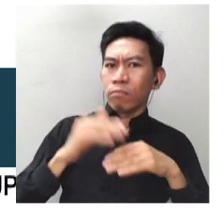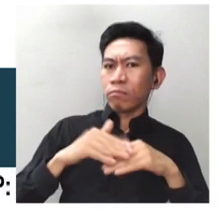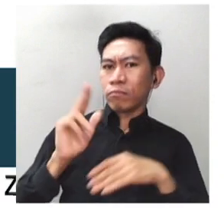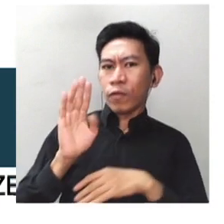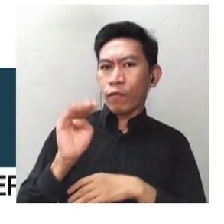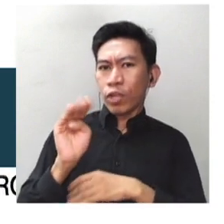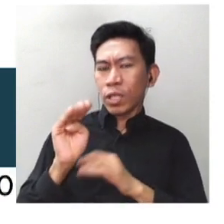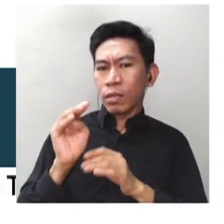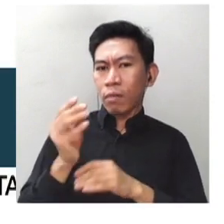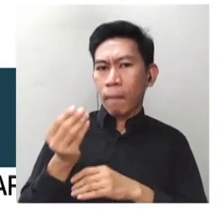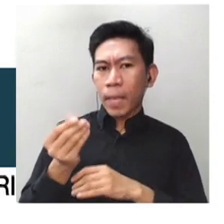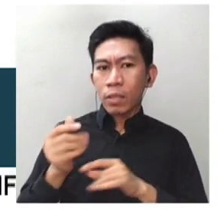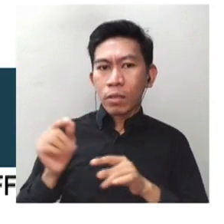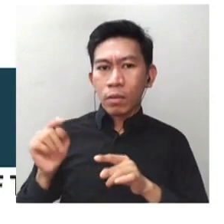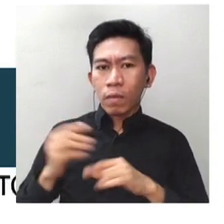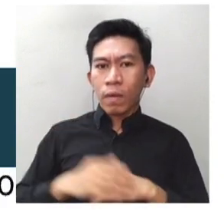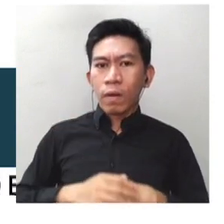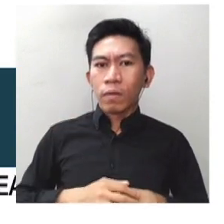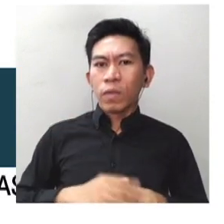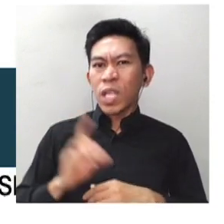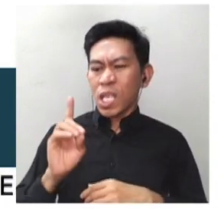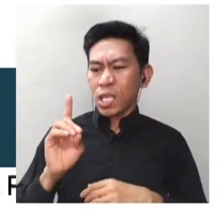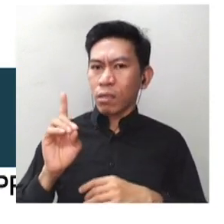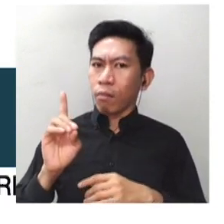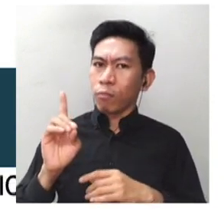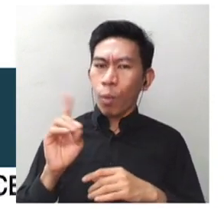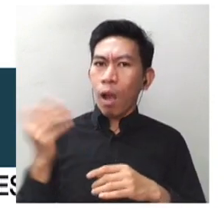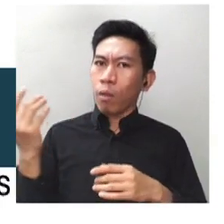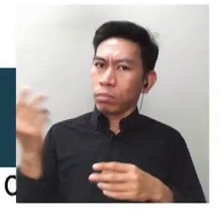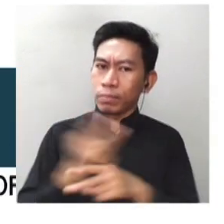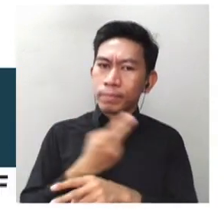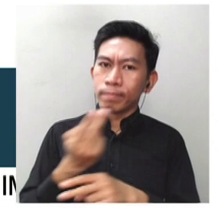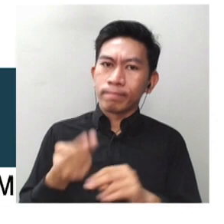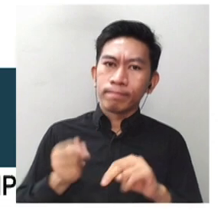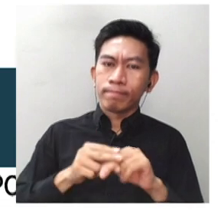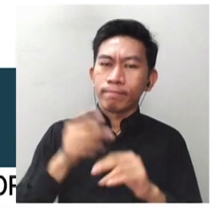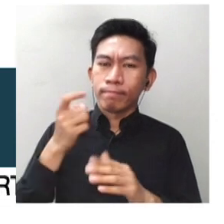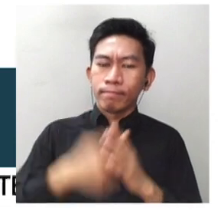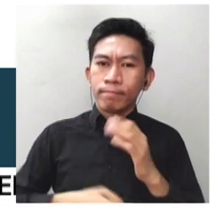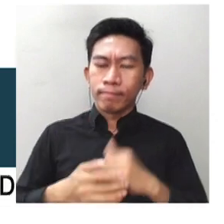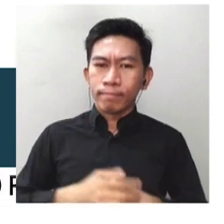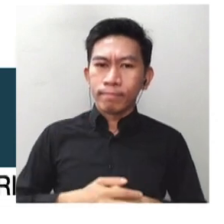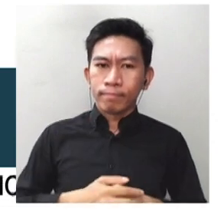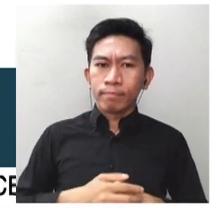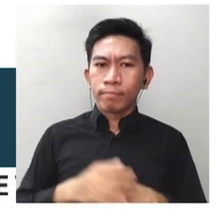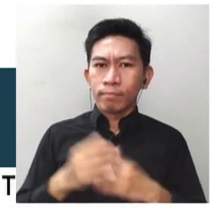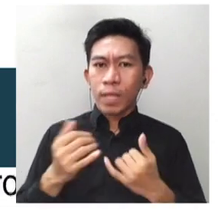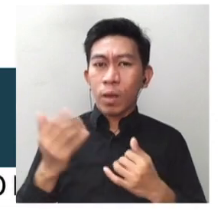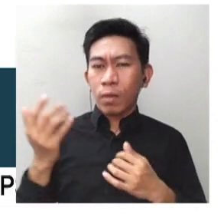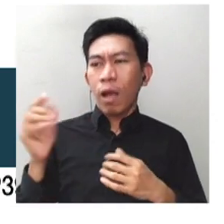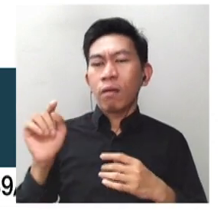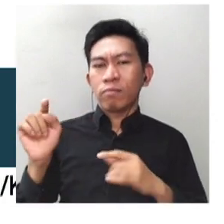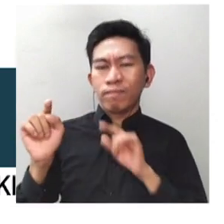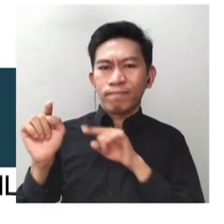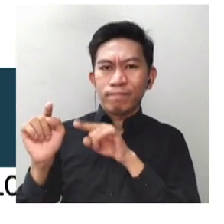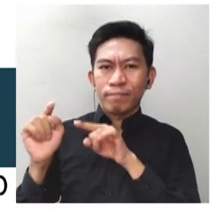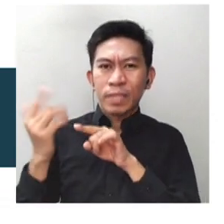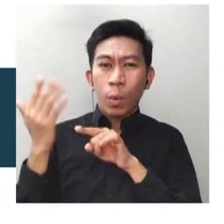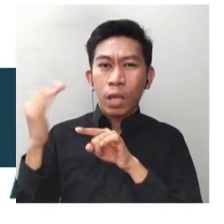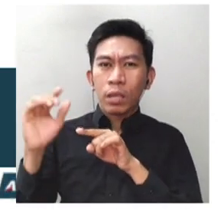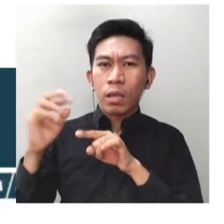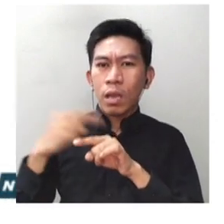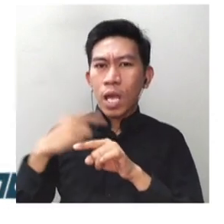biggest increase. Oil industry players attribute the jump in fuel prices to Russia and Saudi Arabia extending their